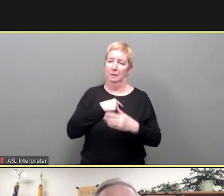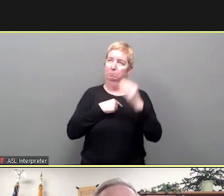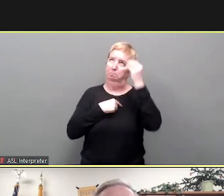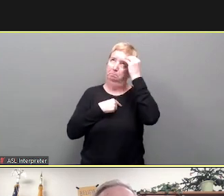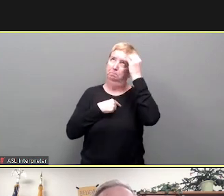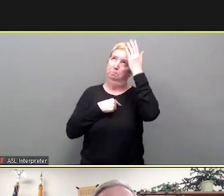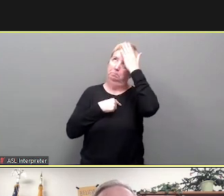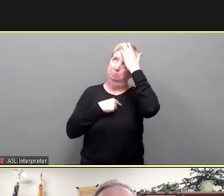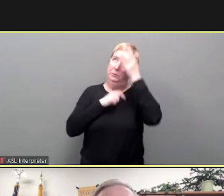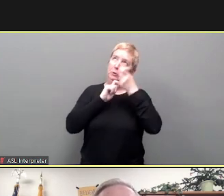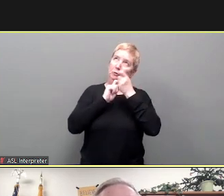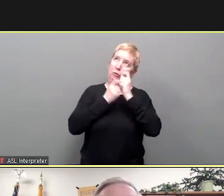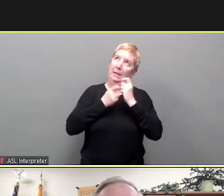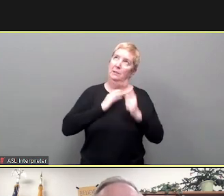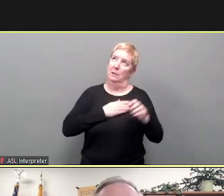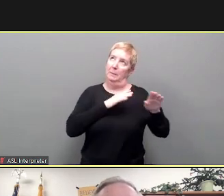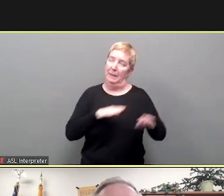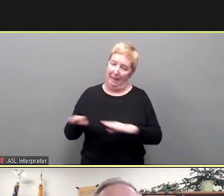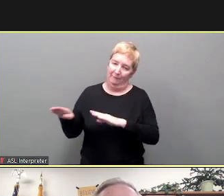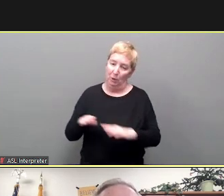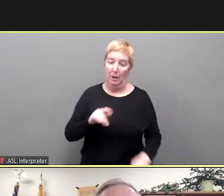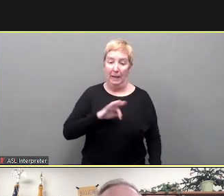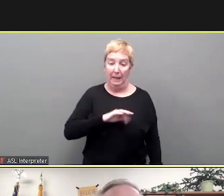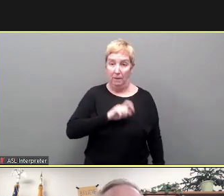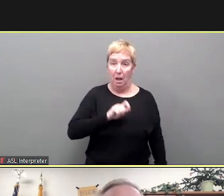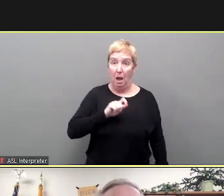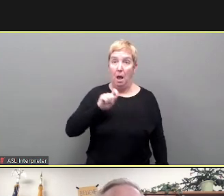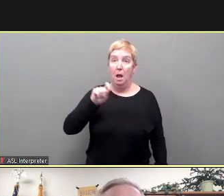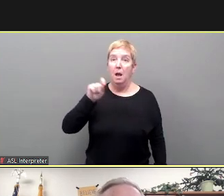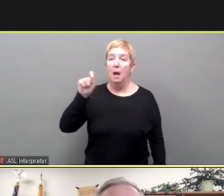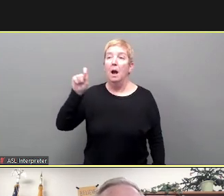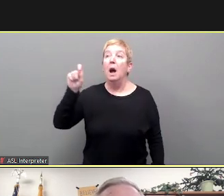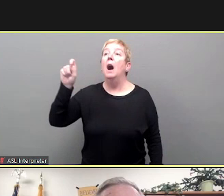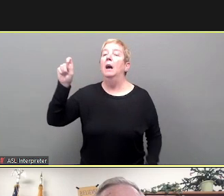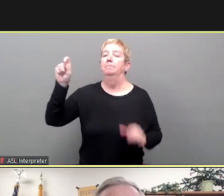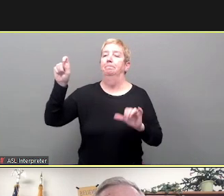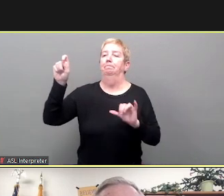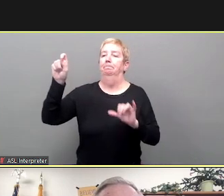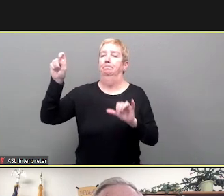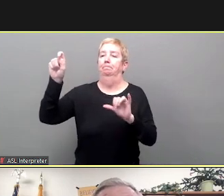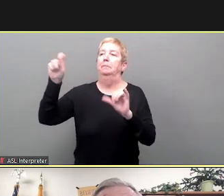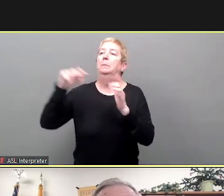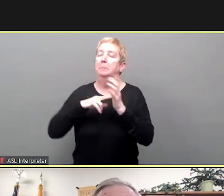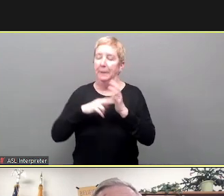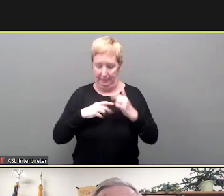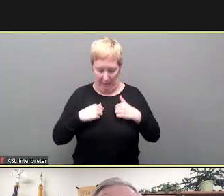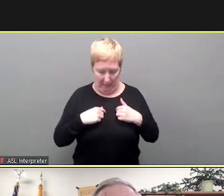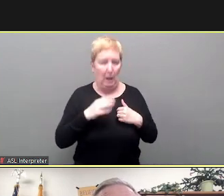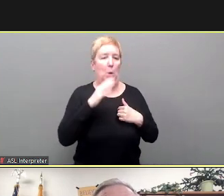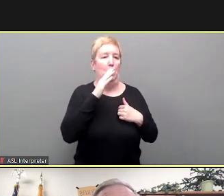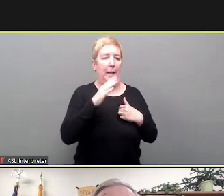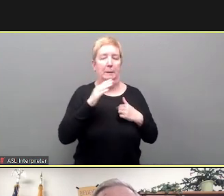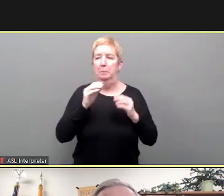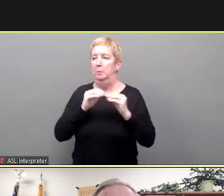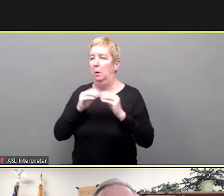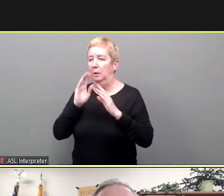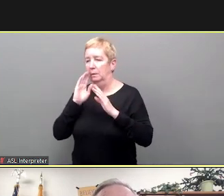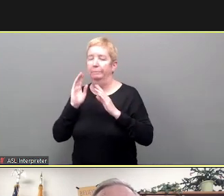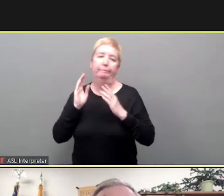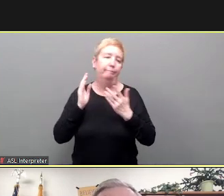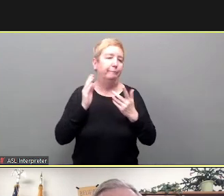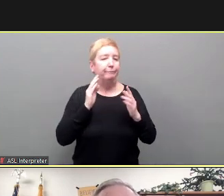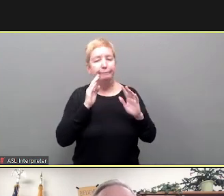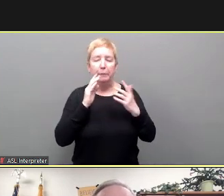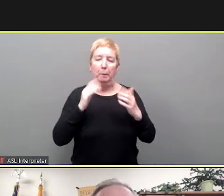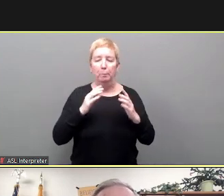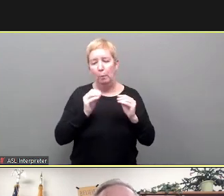that spike and we see that it goes up, that means that might be the time for you to support businesses, but do some pickup or have